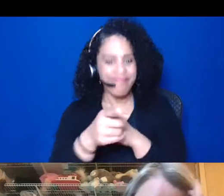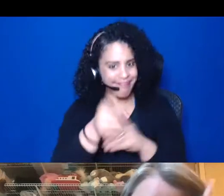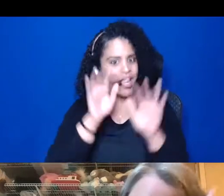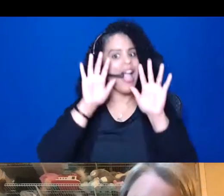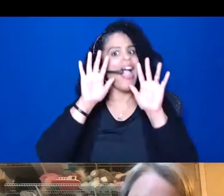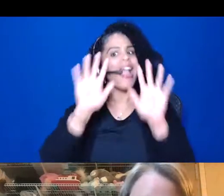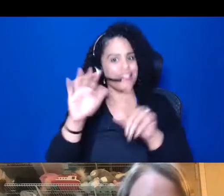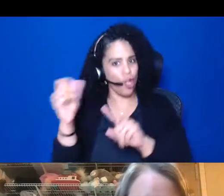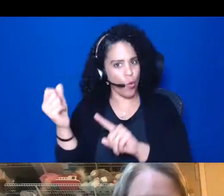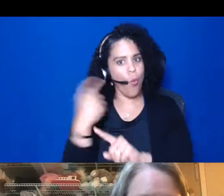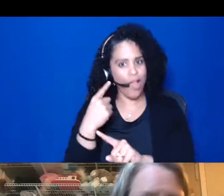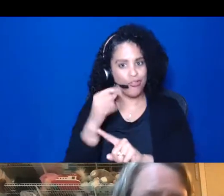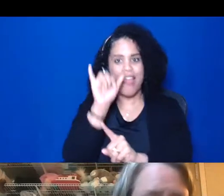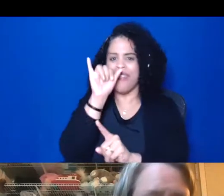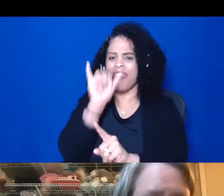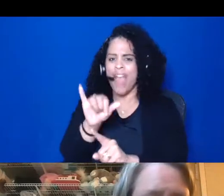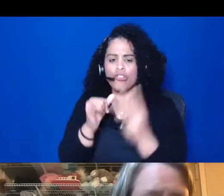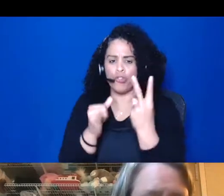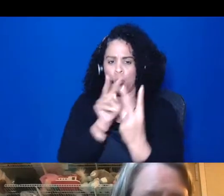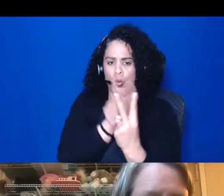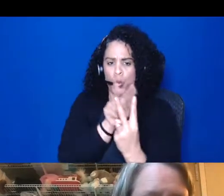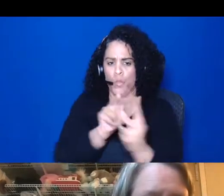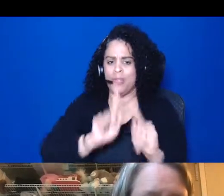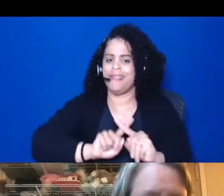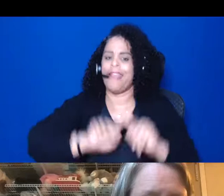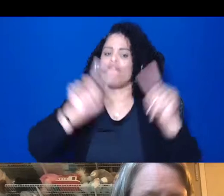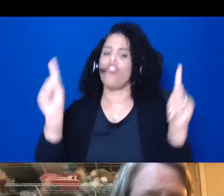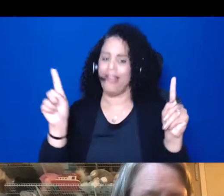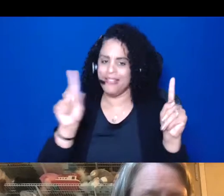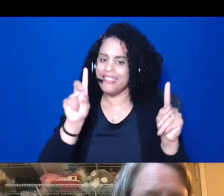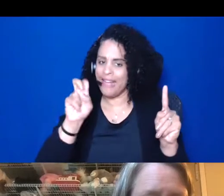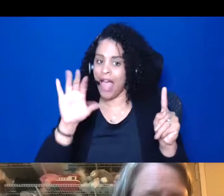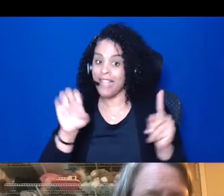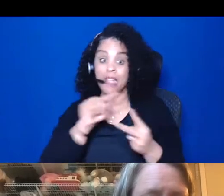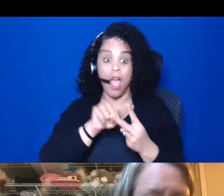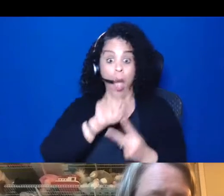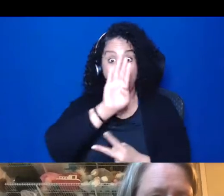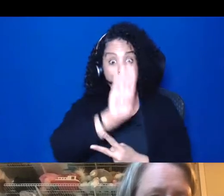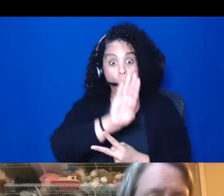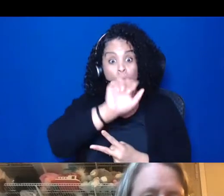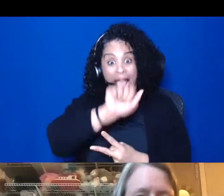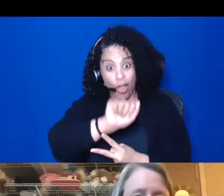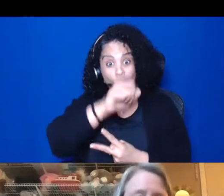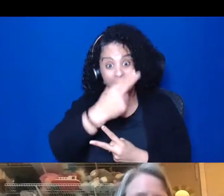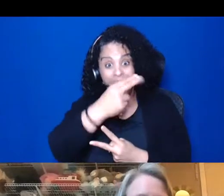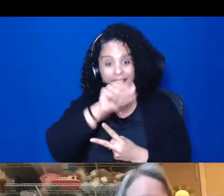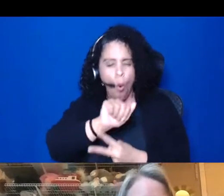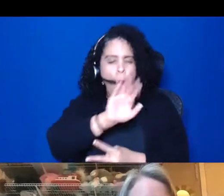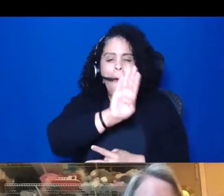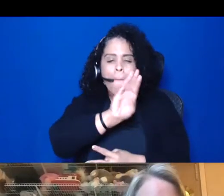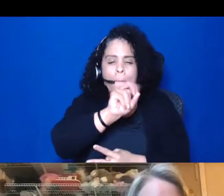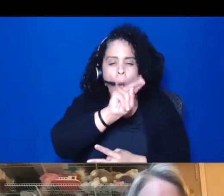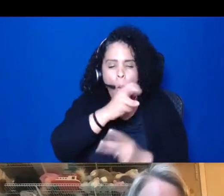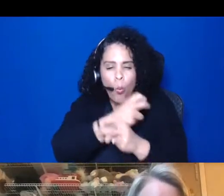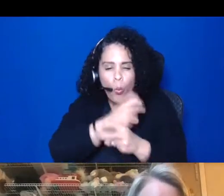excellent question. Those are actually two different devices. So a bone anchored hearing aid or a bone conduction hearing aid